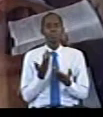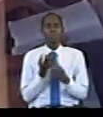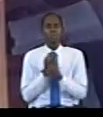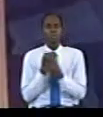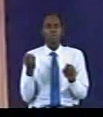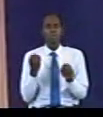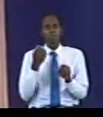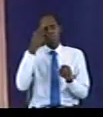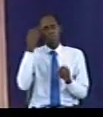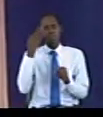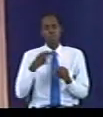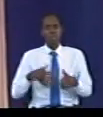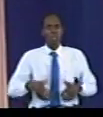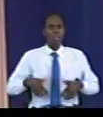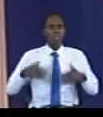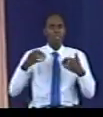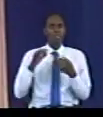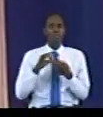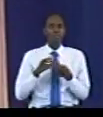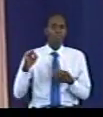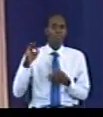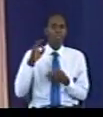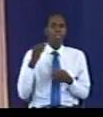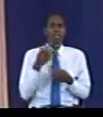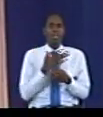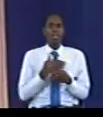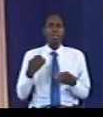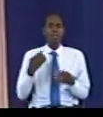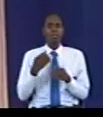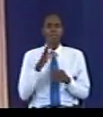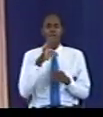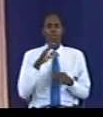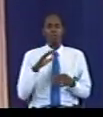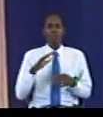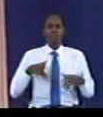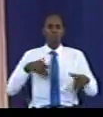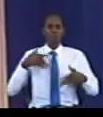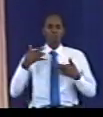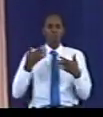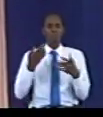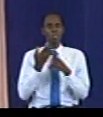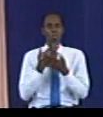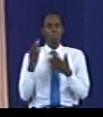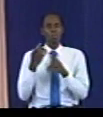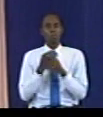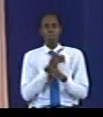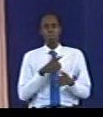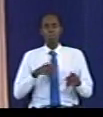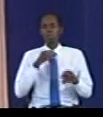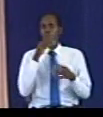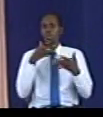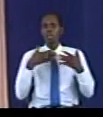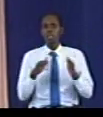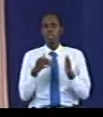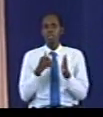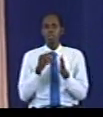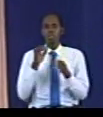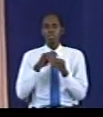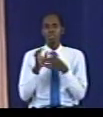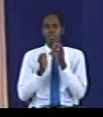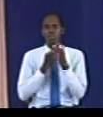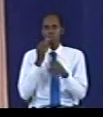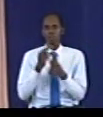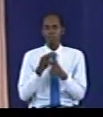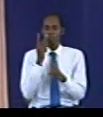your interaction, and from your devotion to the Lord, you will not allow it in Jesus' name. Keep